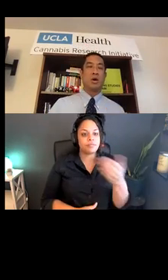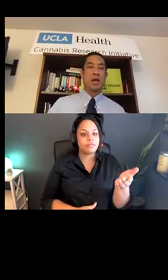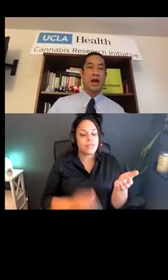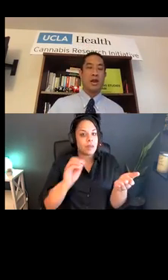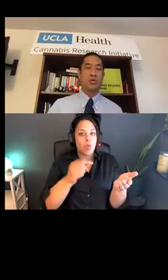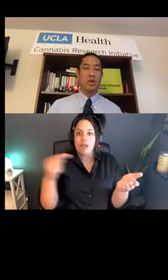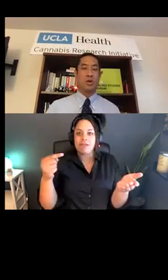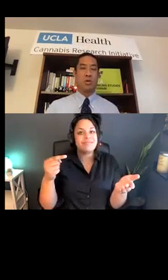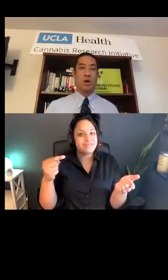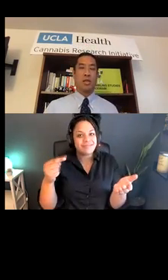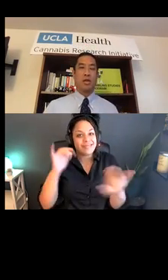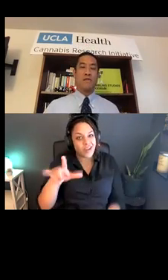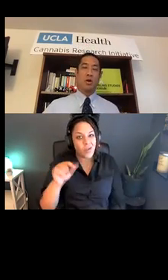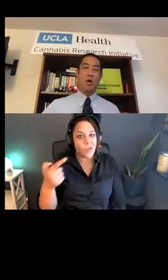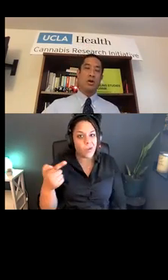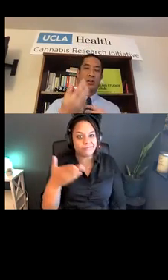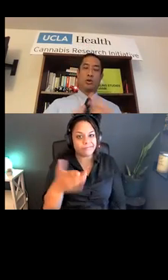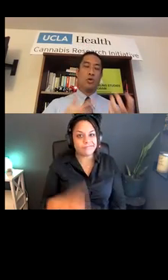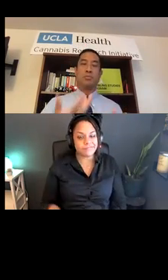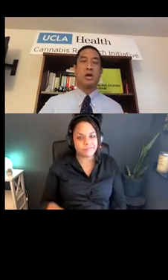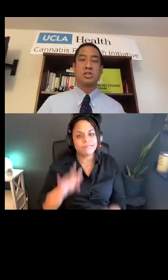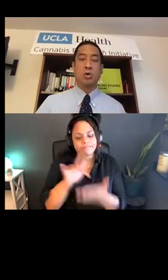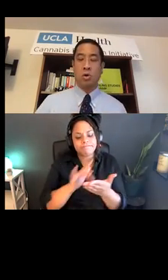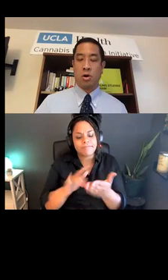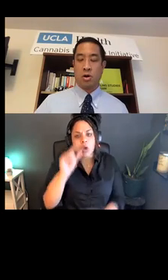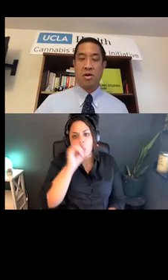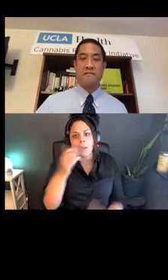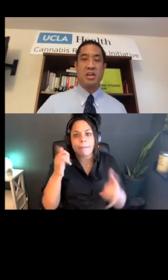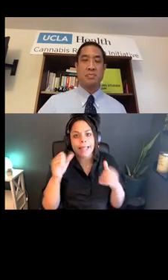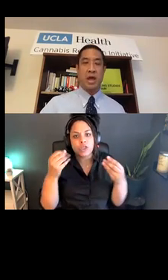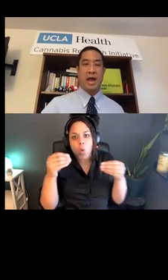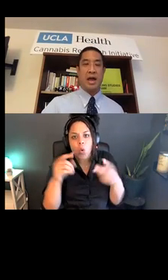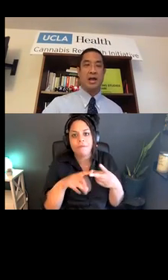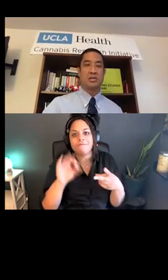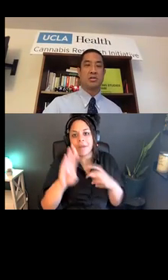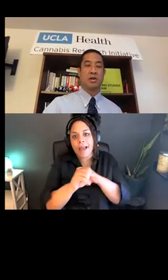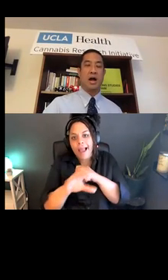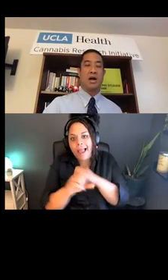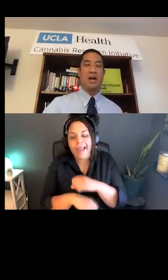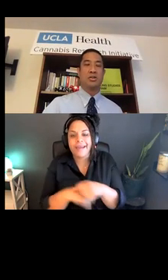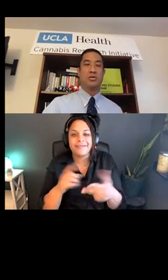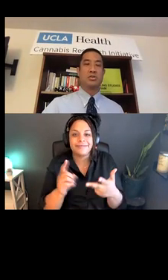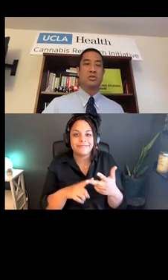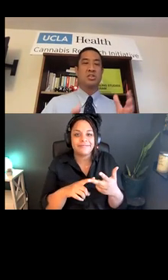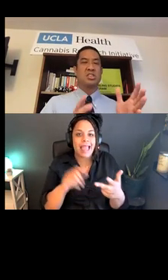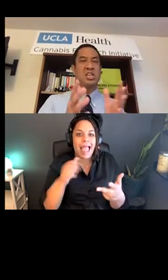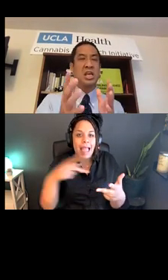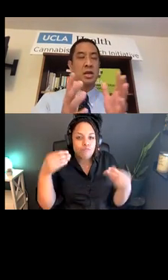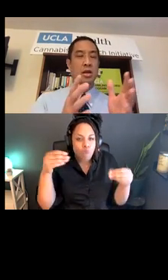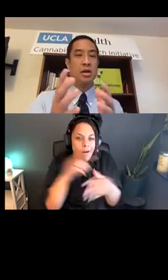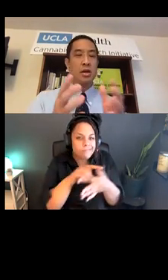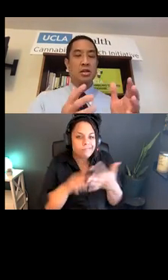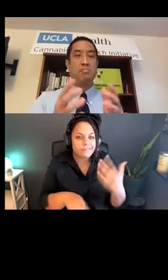what we're looking at in 2021. If you go onto like the Google Play Store or on Facebook ads or iTunes, you start to